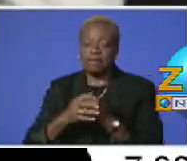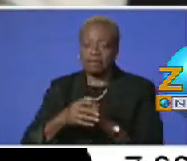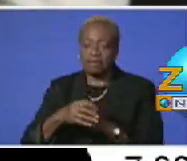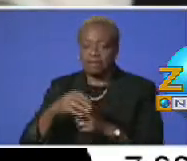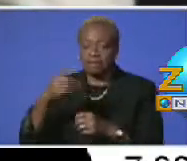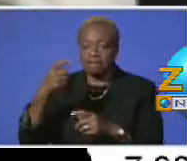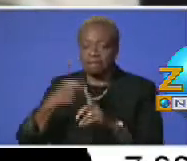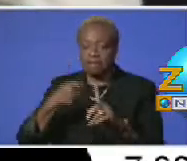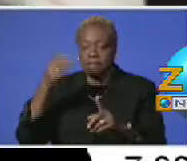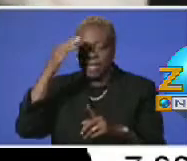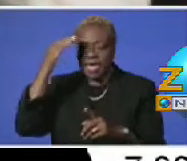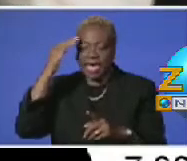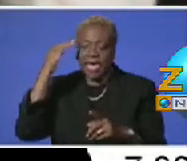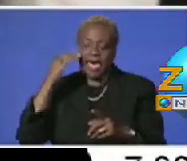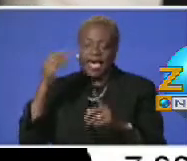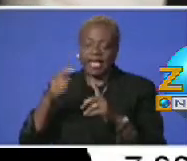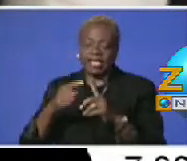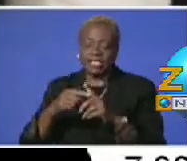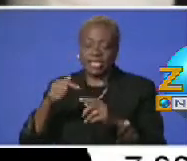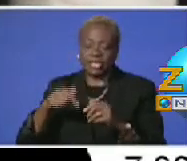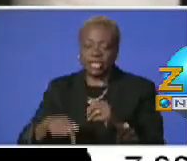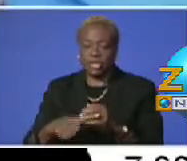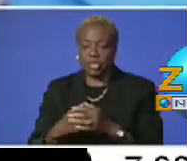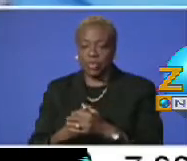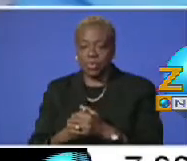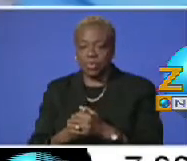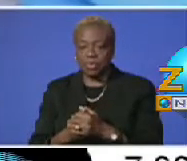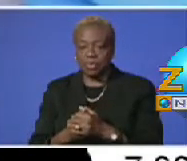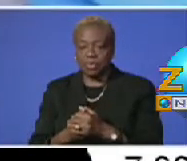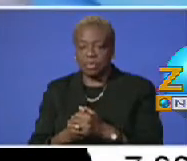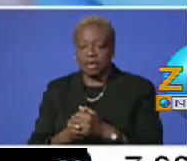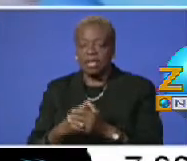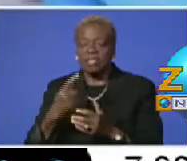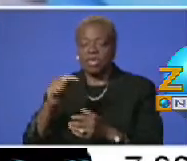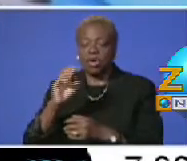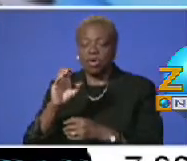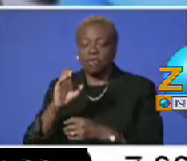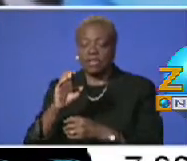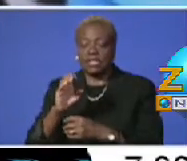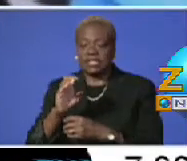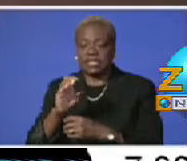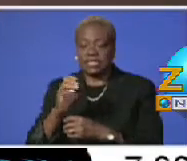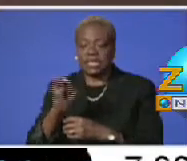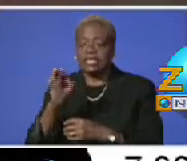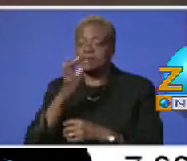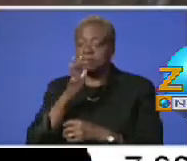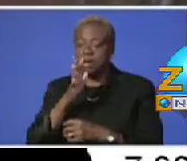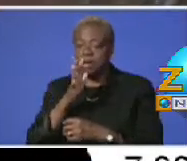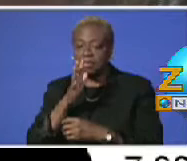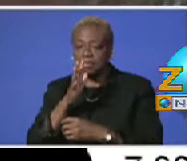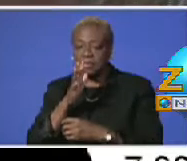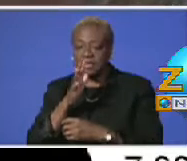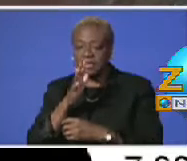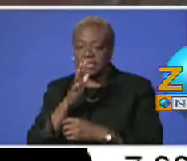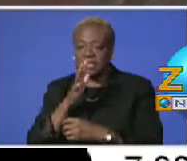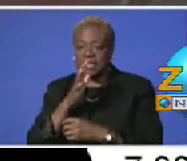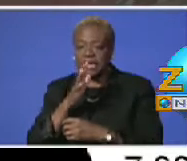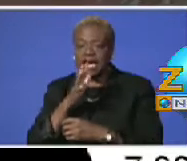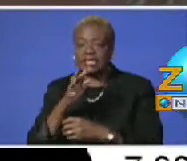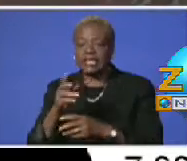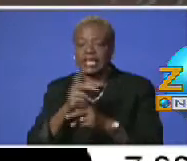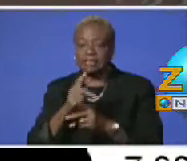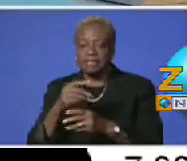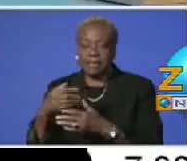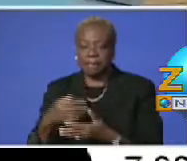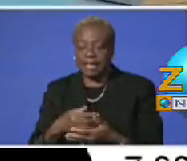they'd actually have their babies one-on-one. So they spend the entire time with their babies, so they weren't removed to the nursery or anything like that.